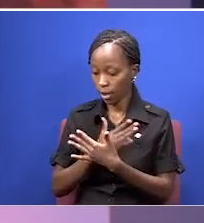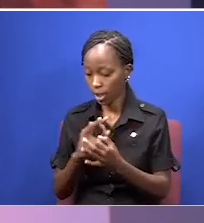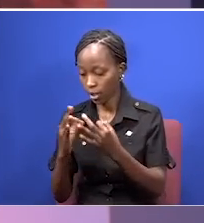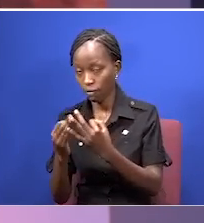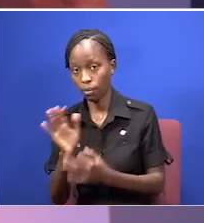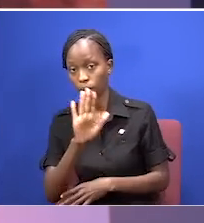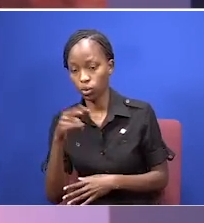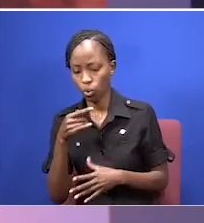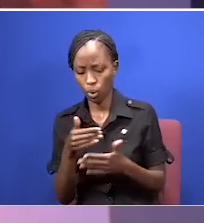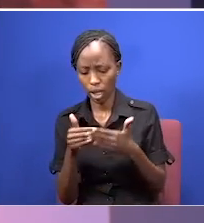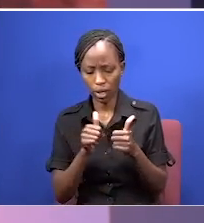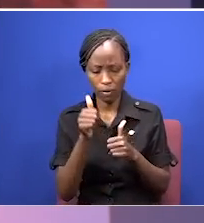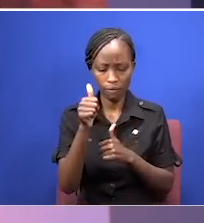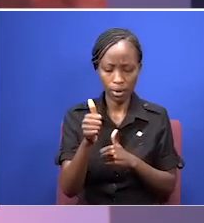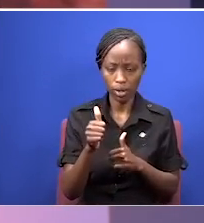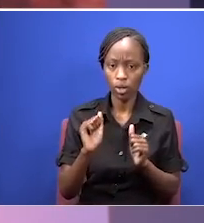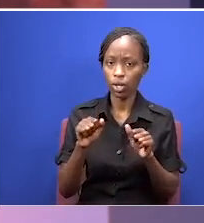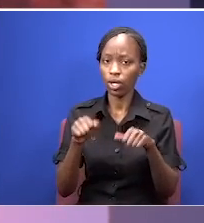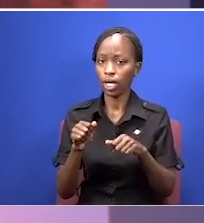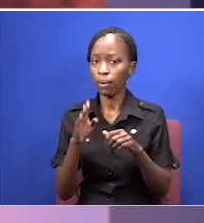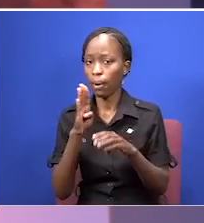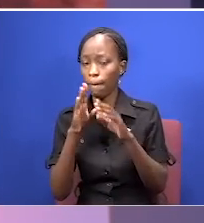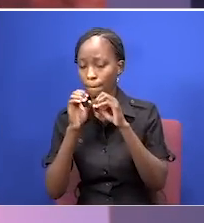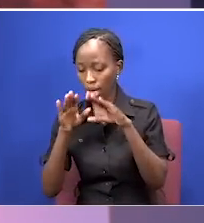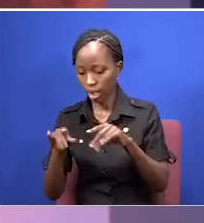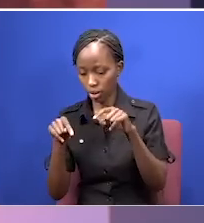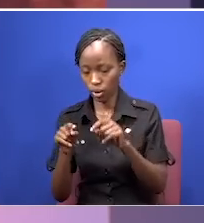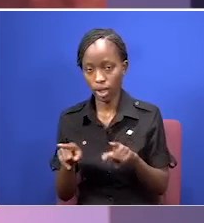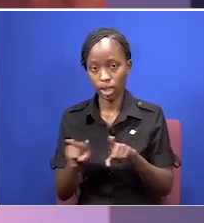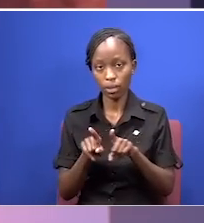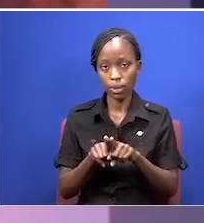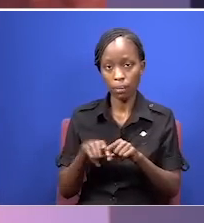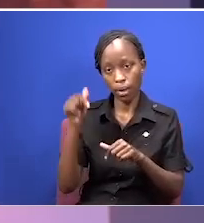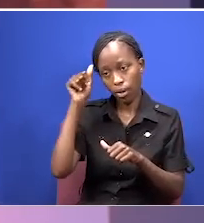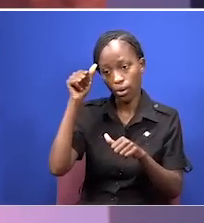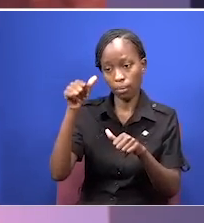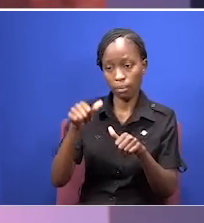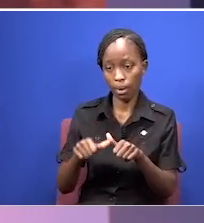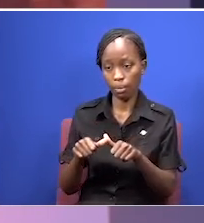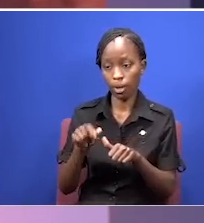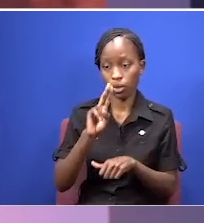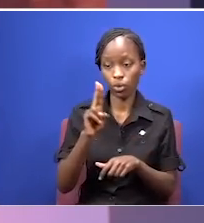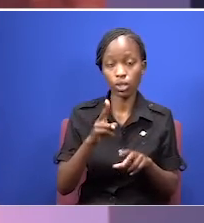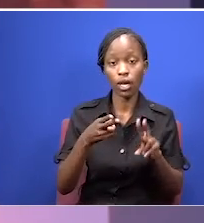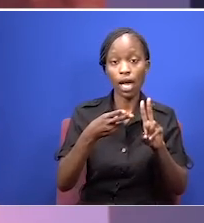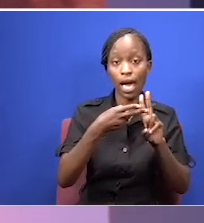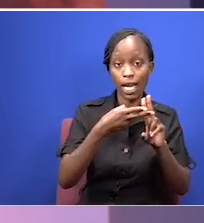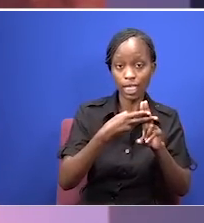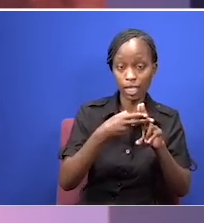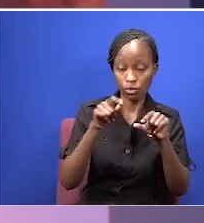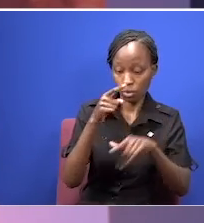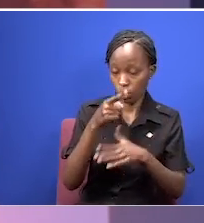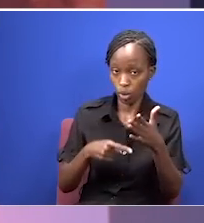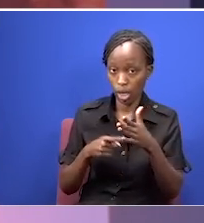who are near or far to be blessed today and remember to use the hashtag for